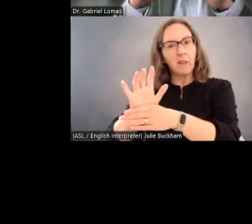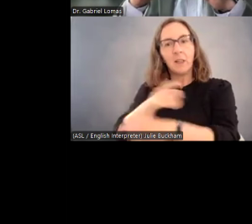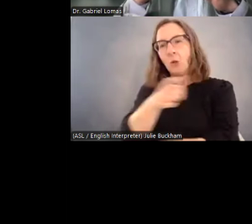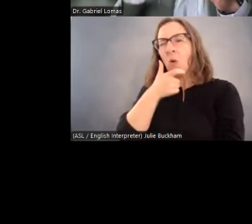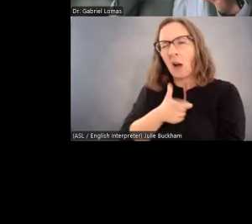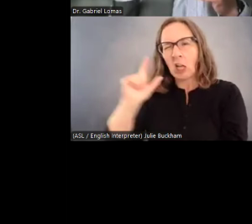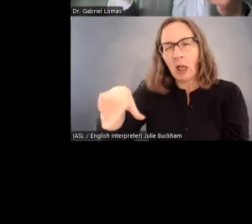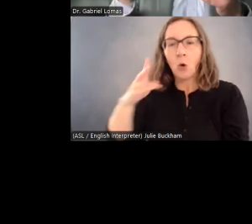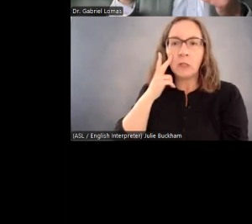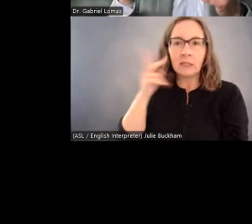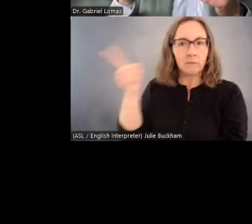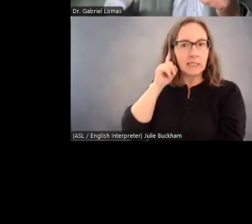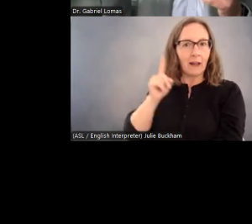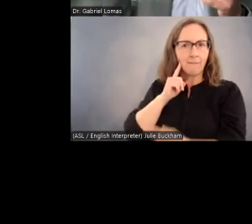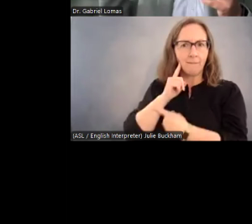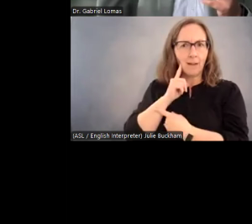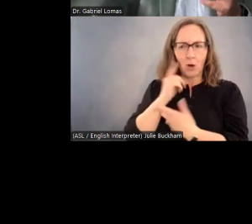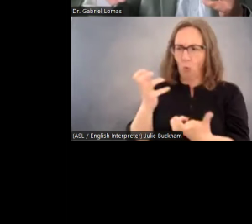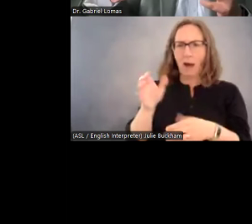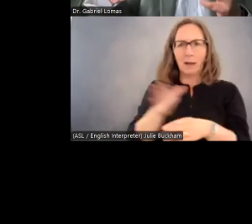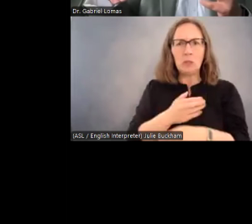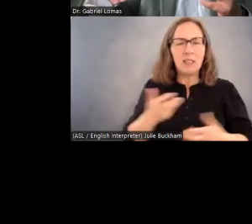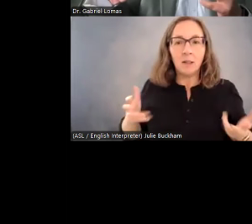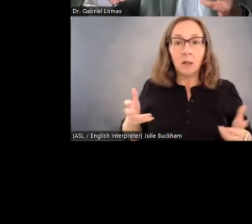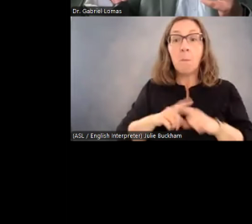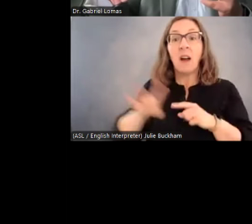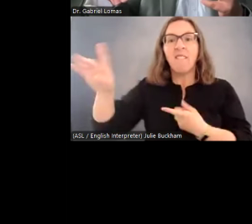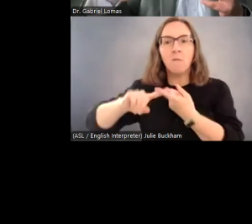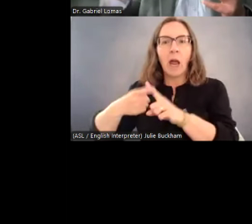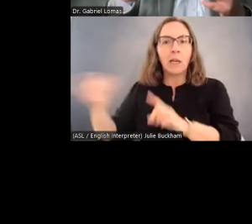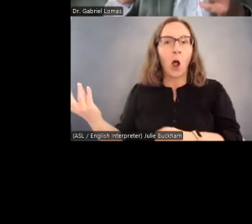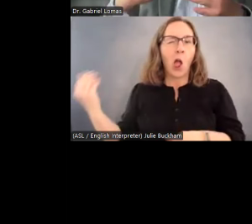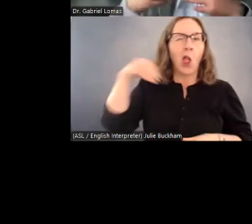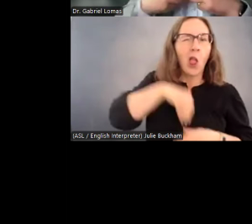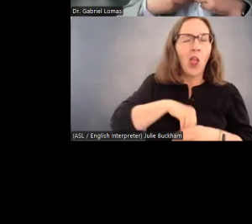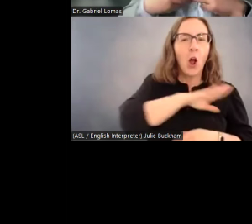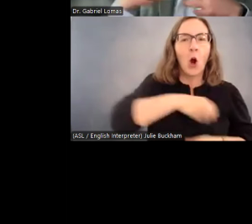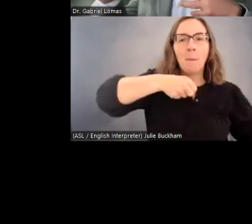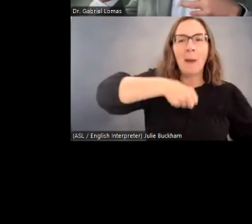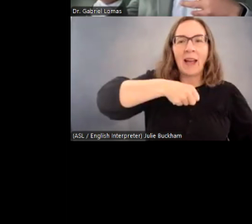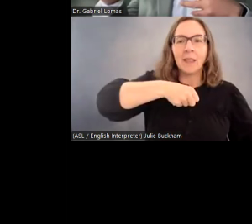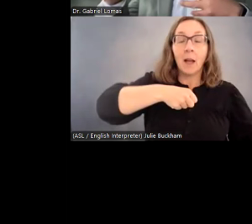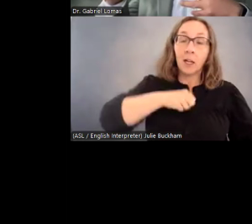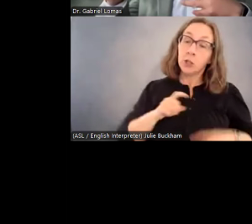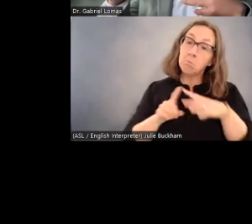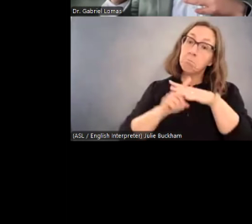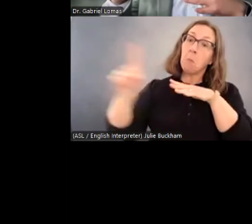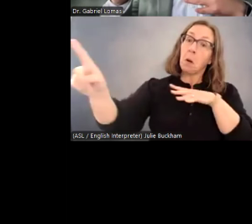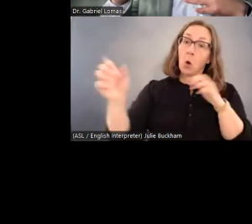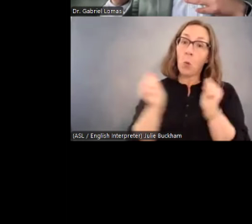film, I'm deaf. Why would I want music? But her friend put it in her bag, and then she walked out of the store with